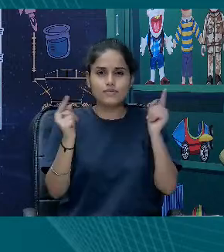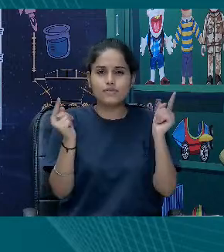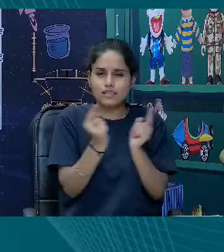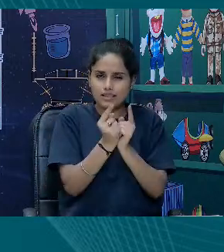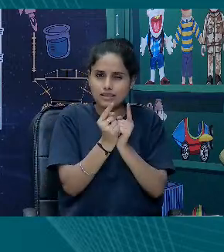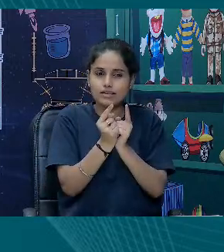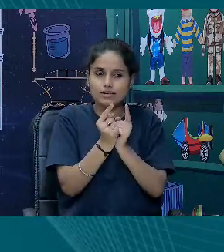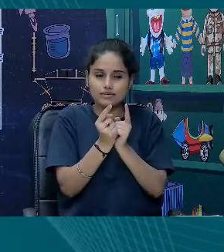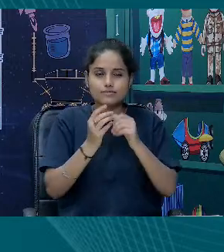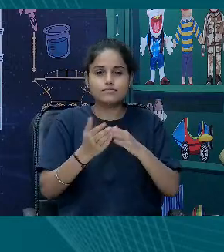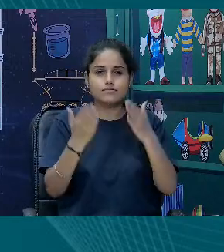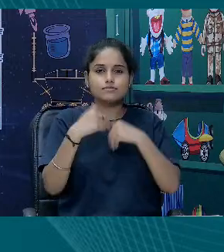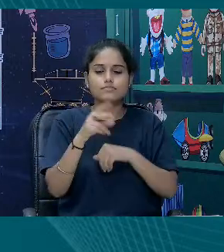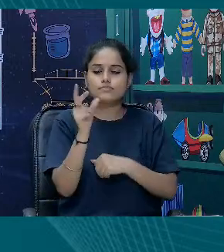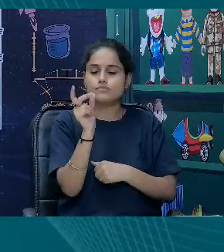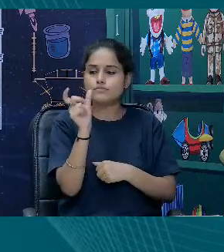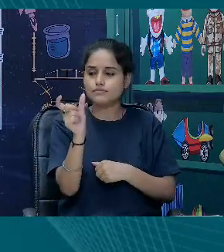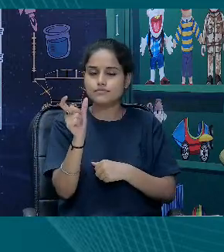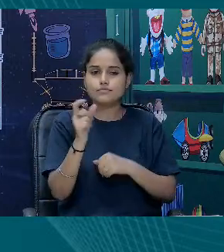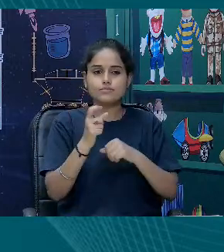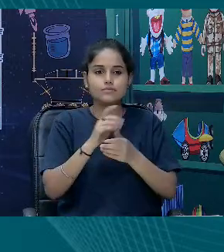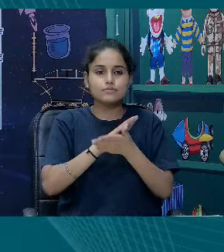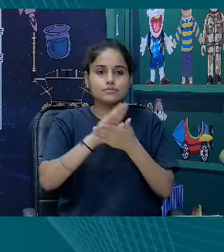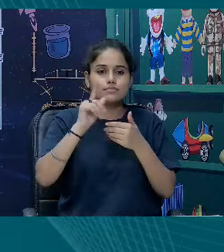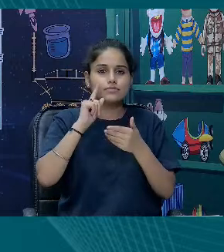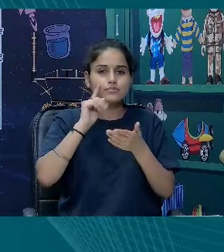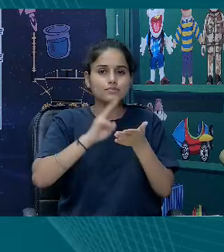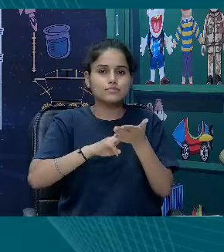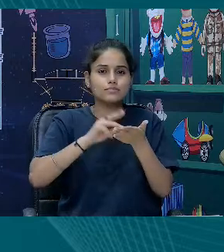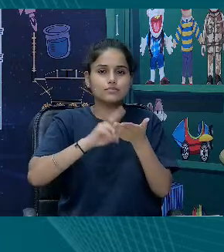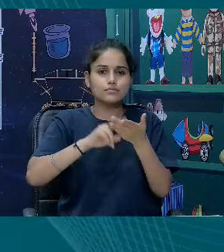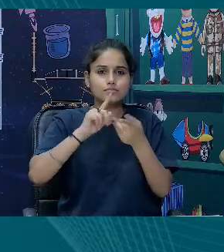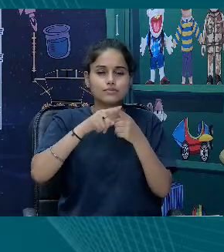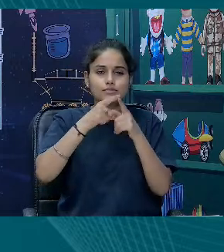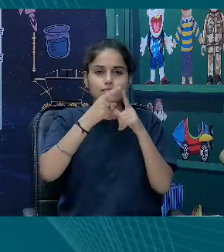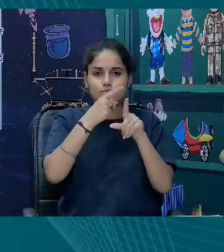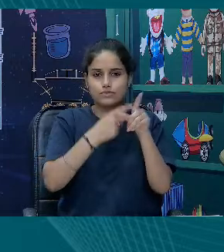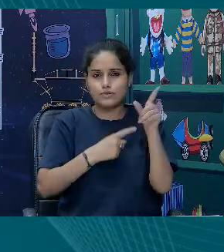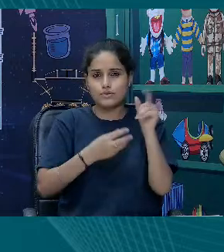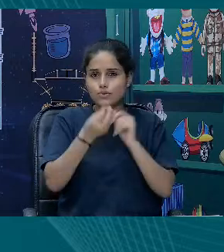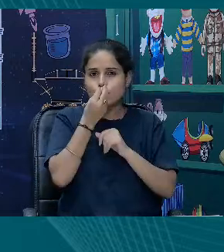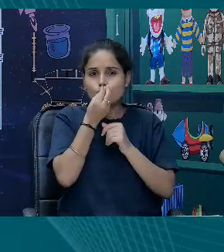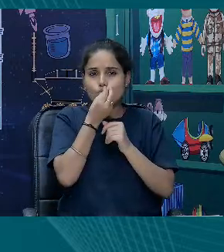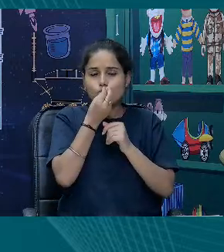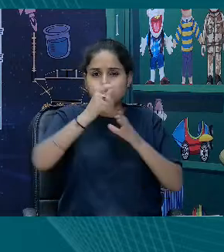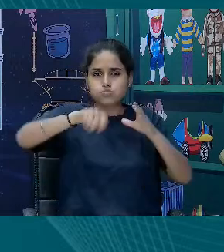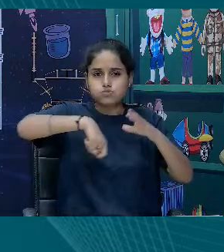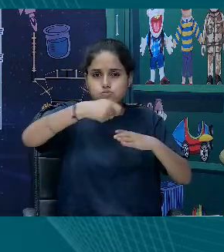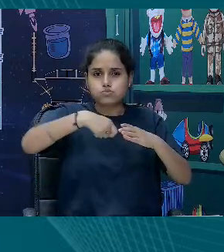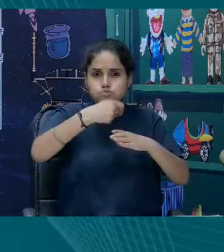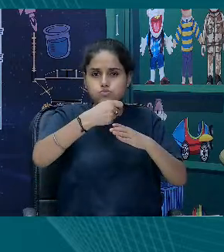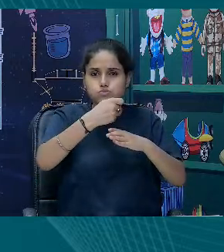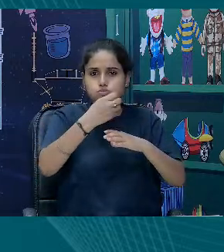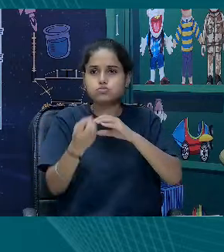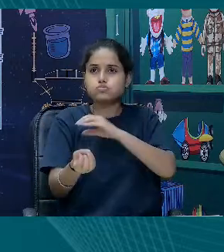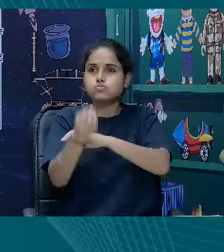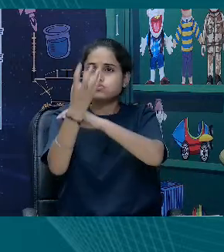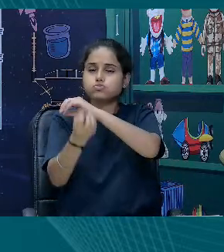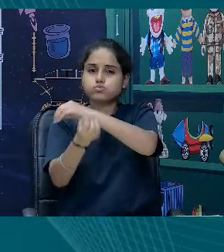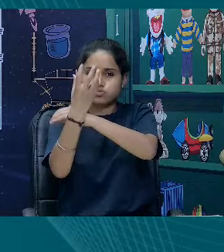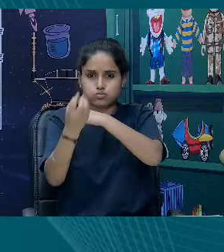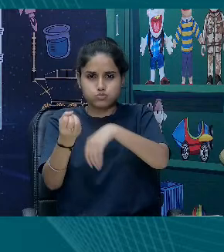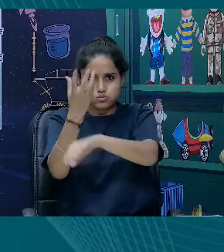L-I-T-T-L-E. The second word is chimney, which was used repeatedly in the poem, and the spelling would